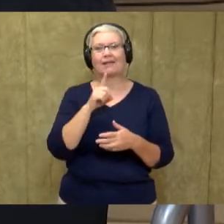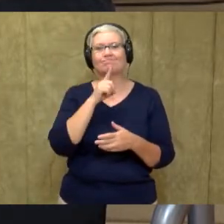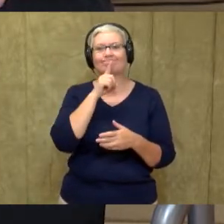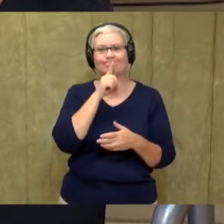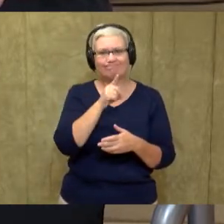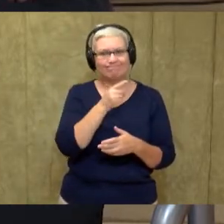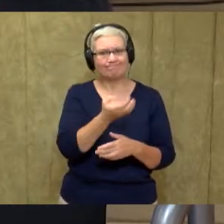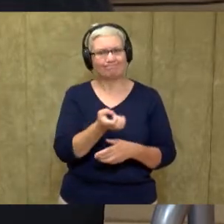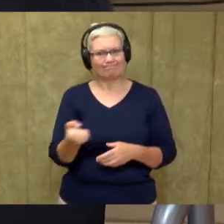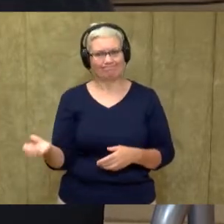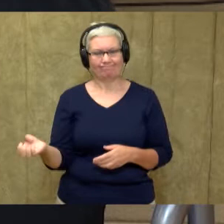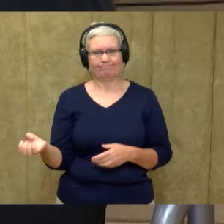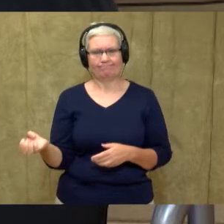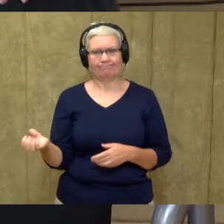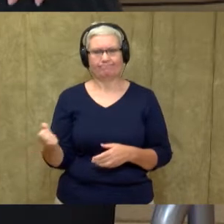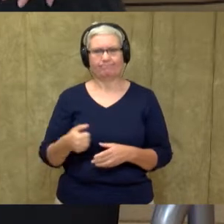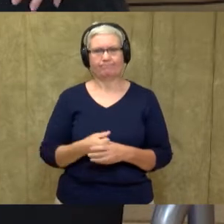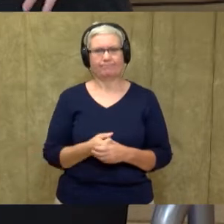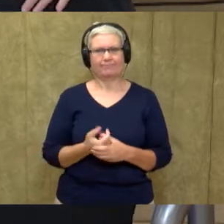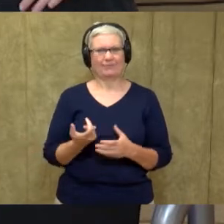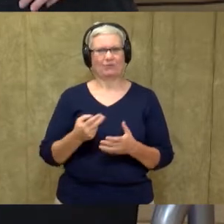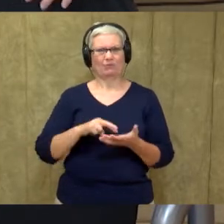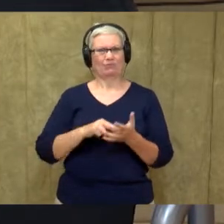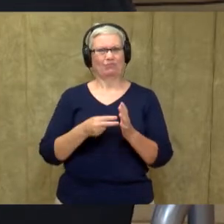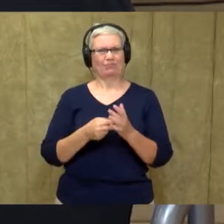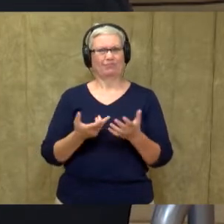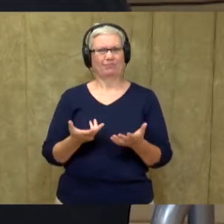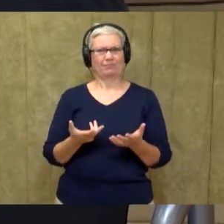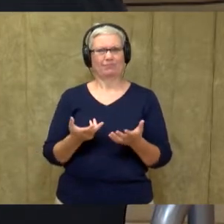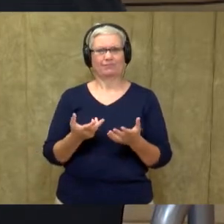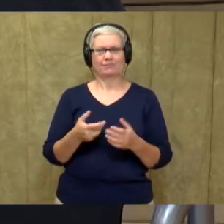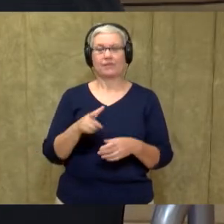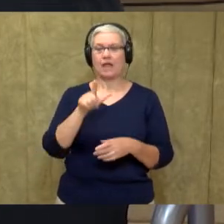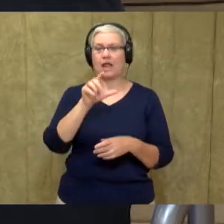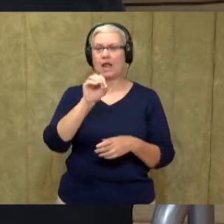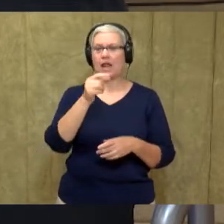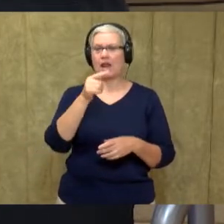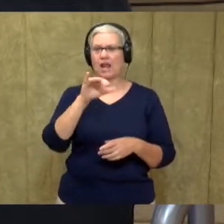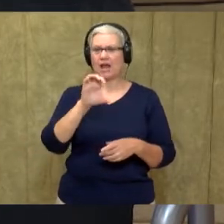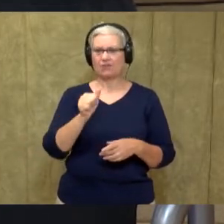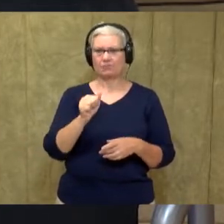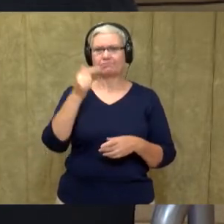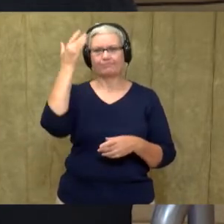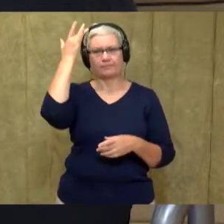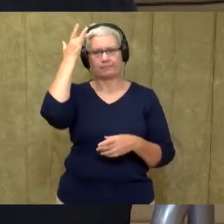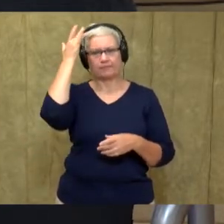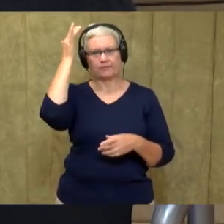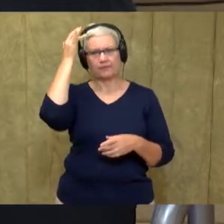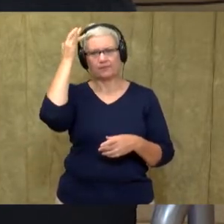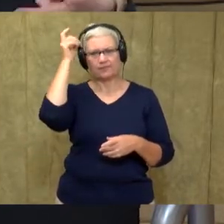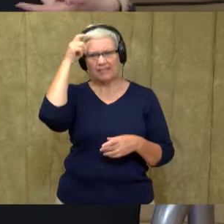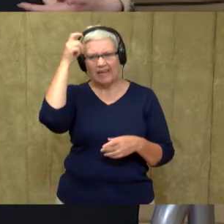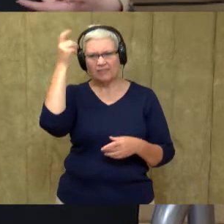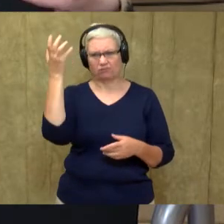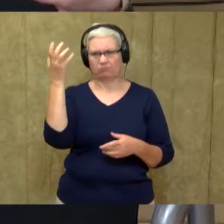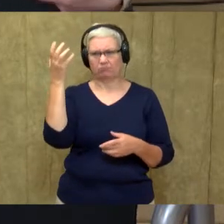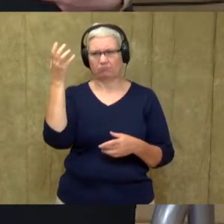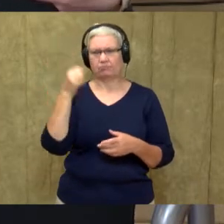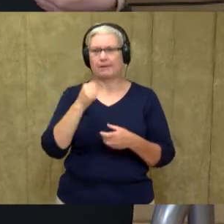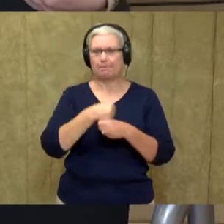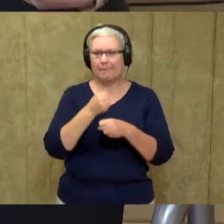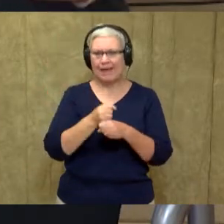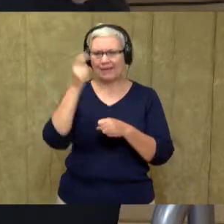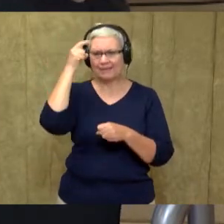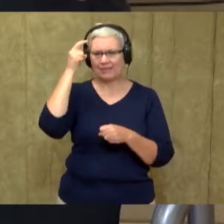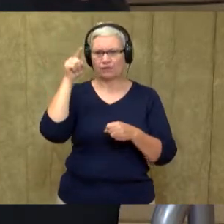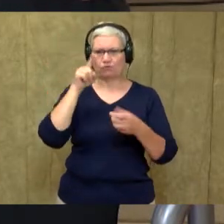evidence. Now, basically what that means is logical means it makes sense. It's what makes sense to the reader,